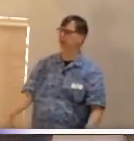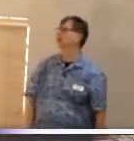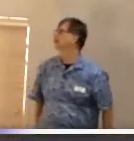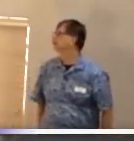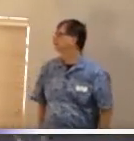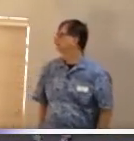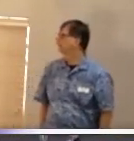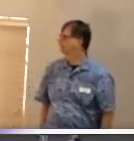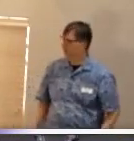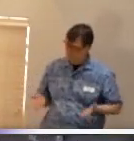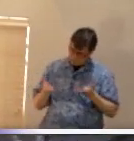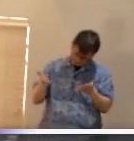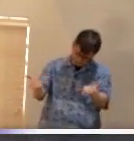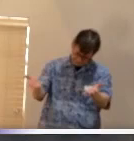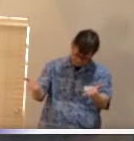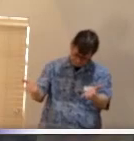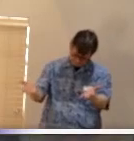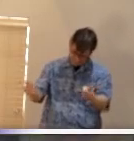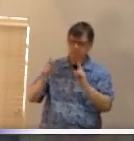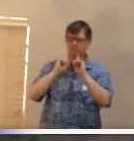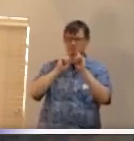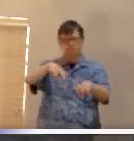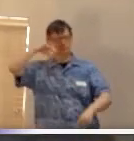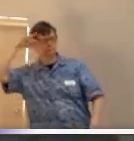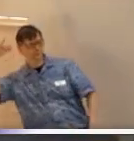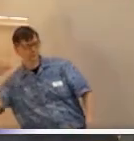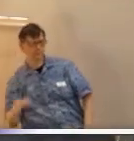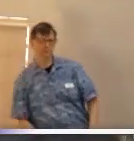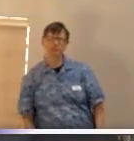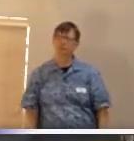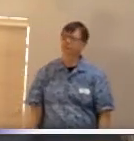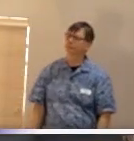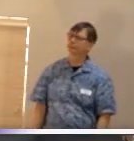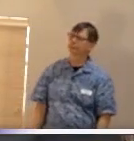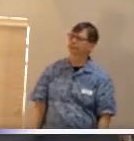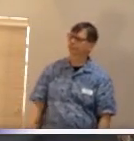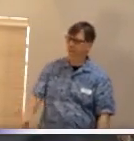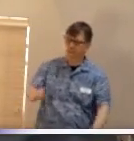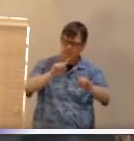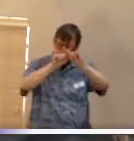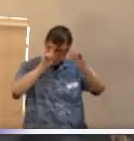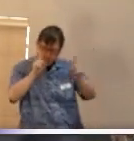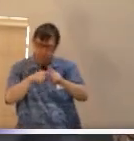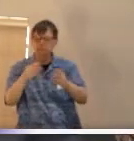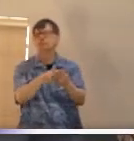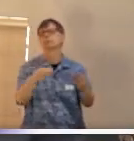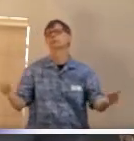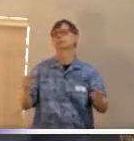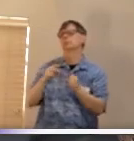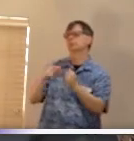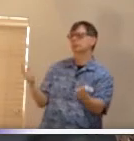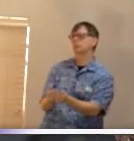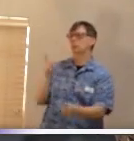so hey, let's talk a little bit about the stranger that approached the pastor at